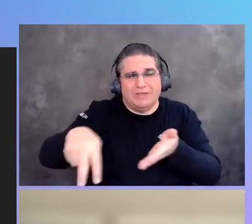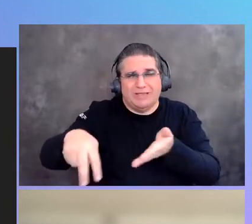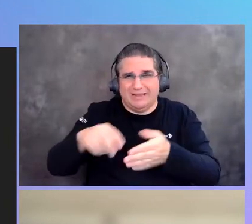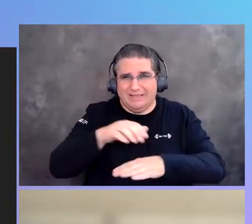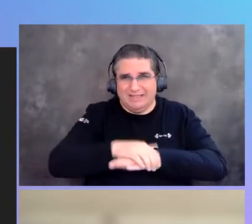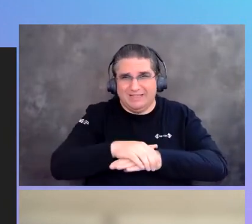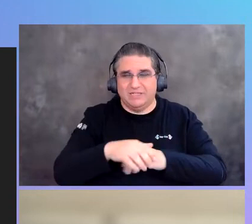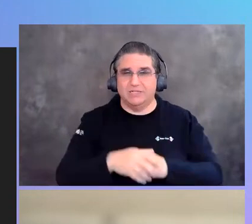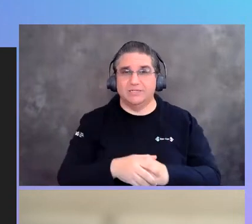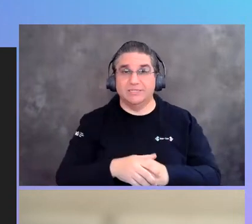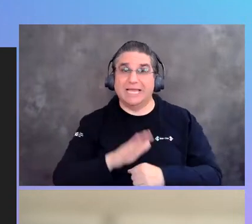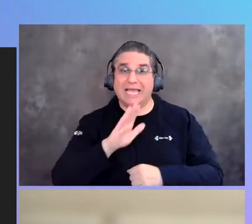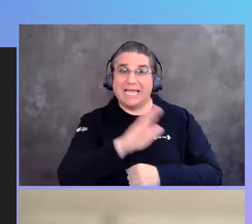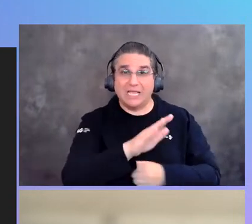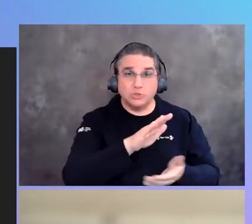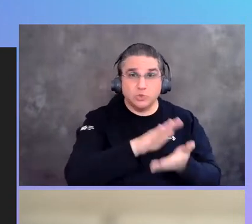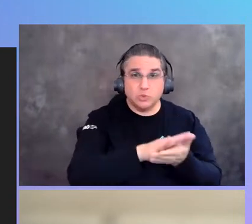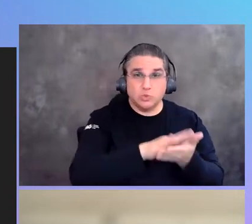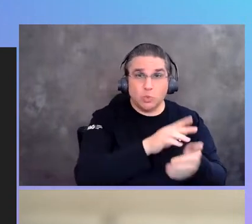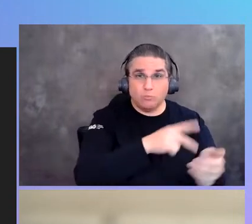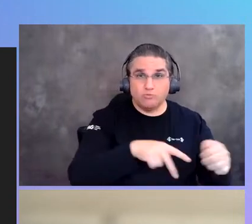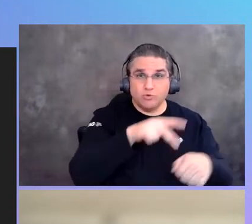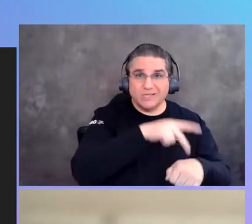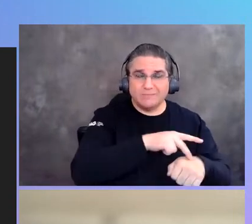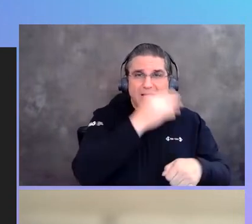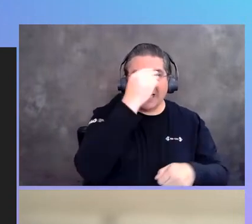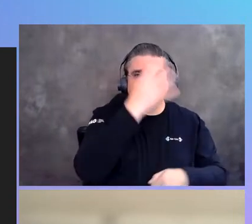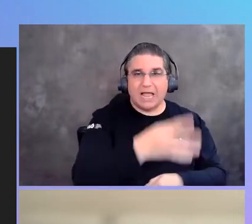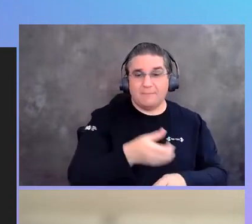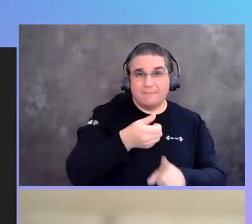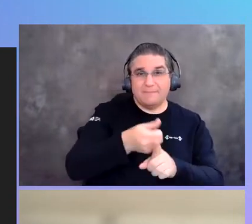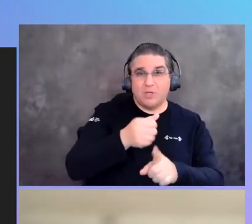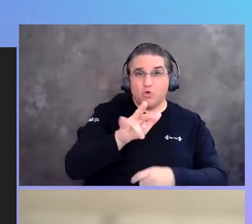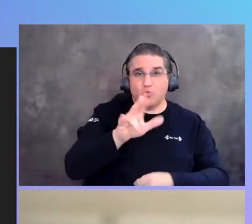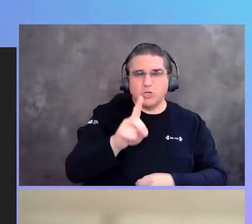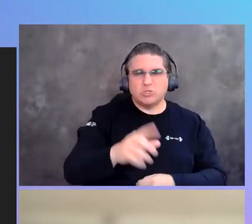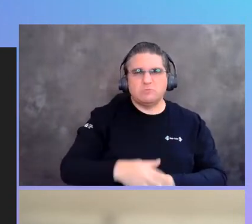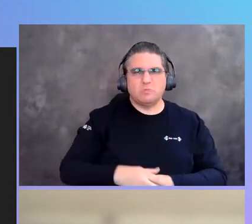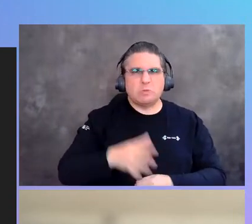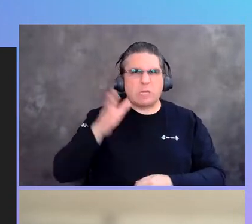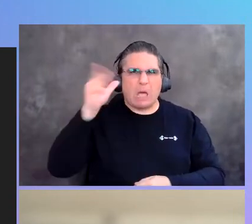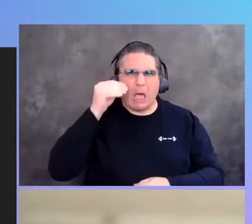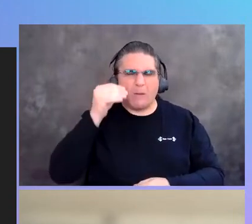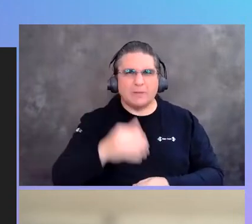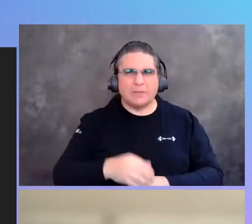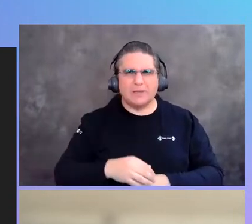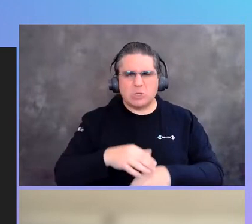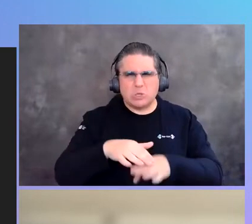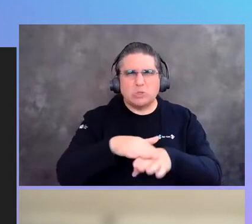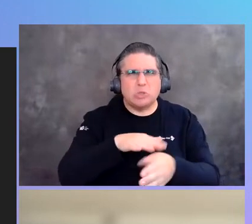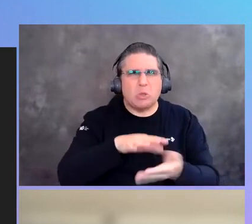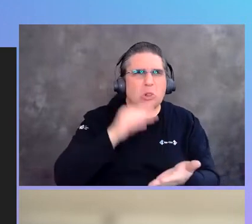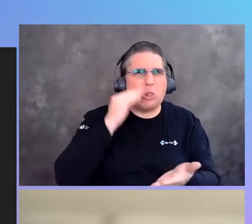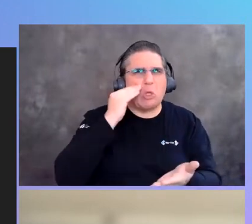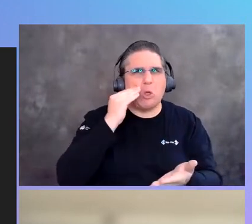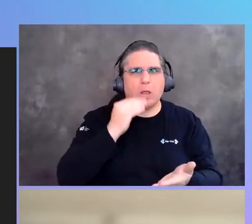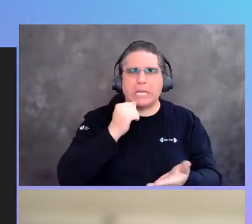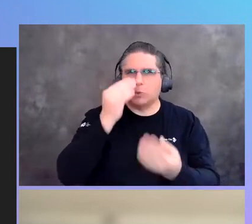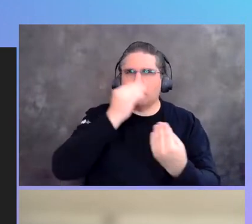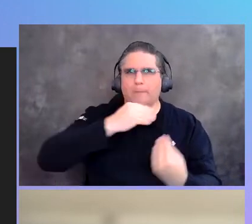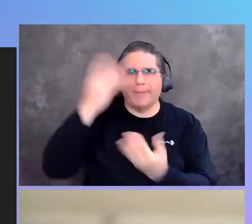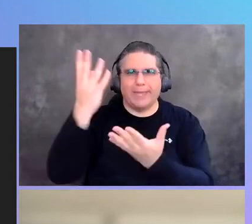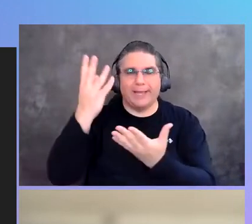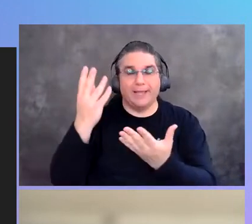schoolmaster described him as being obstinate, disobedient, and slow. However, he displayed an